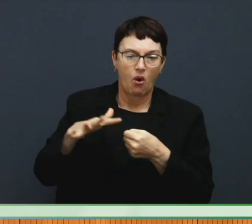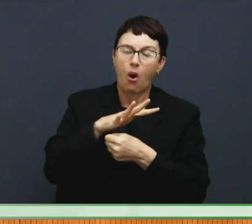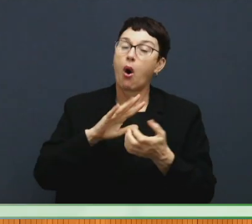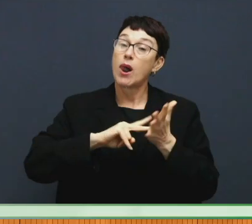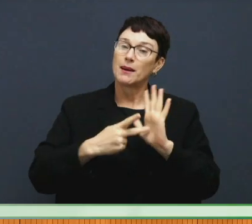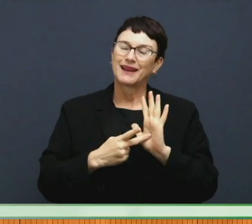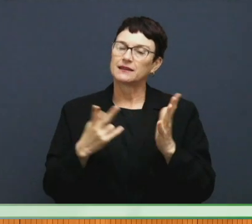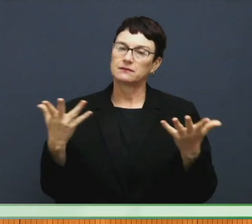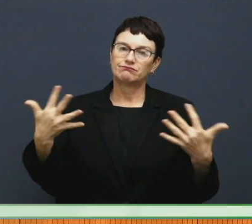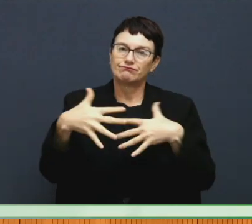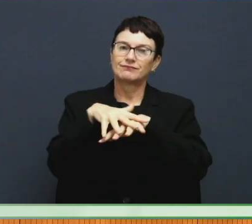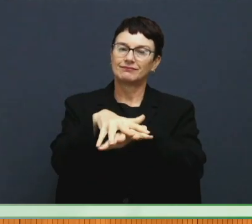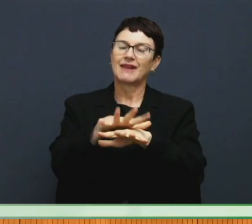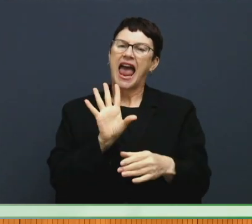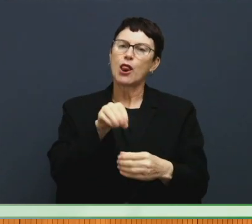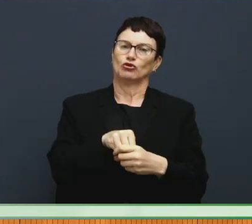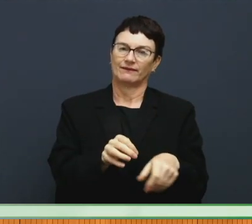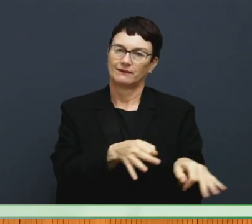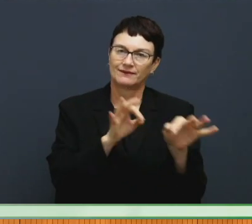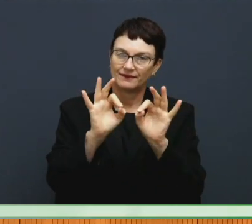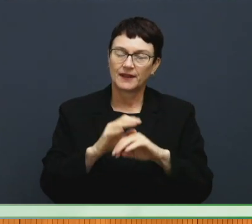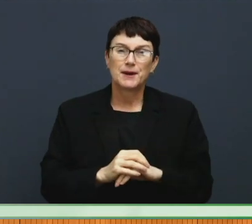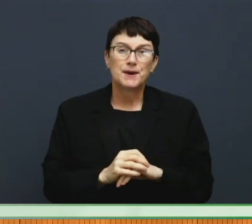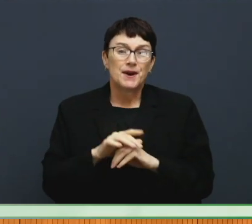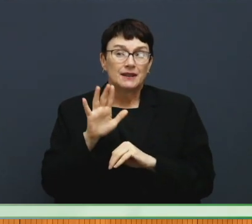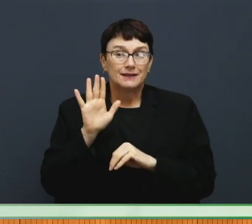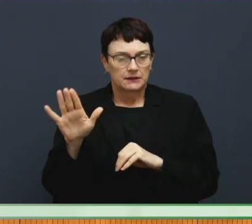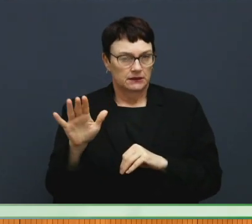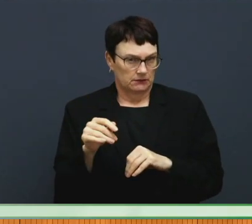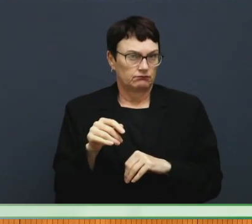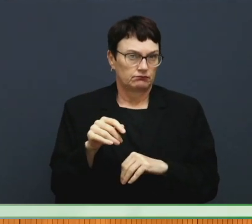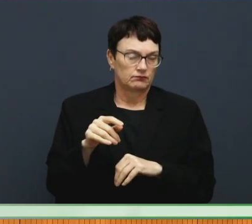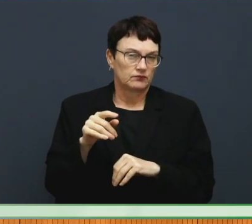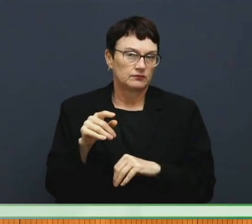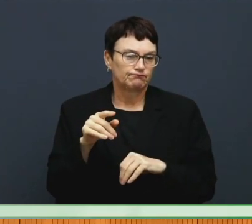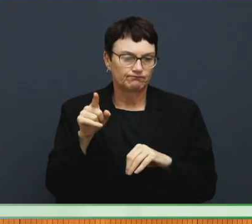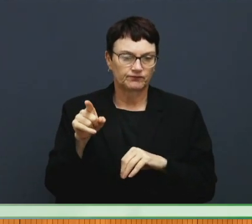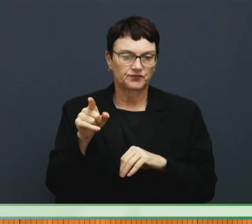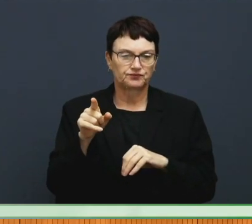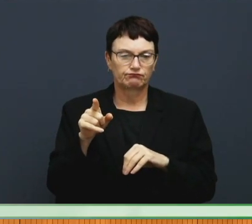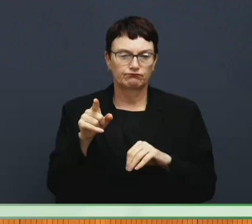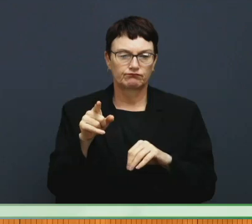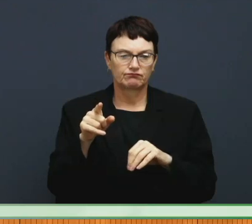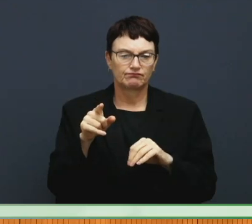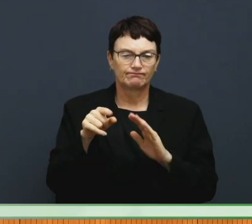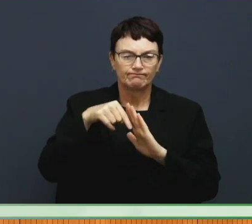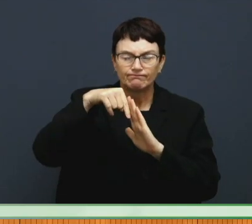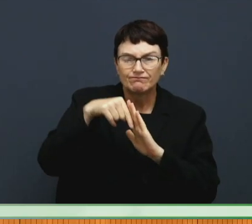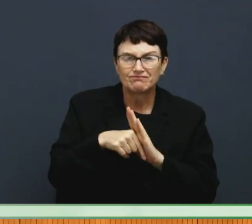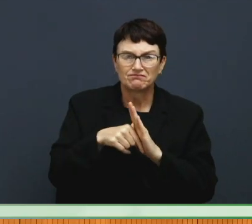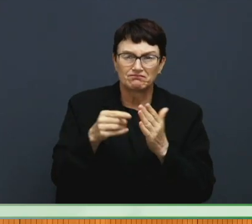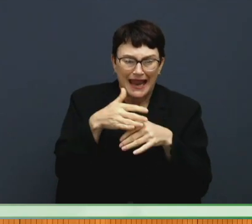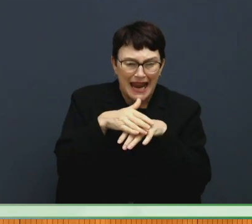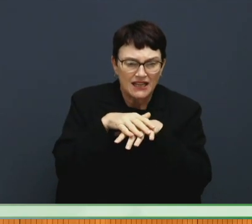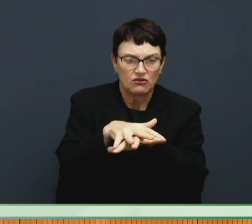atmosphere. In-depth industry education, integration, and talent cultivation model. We